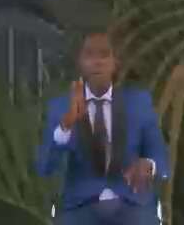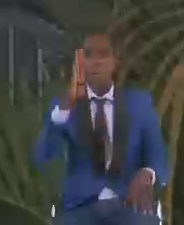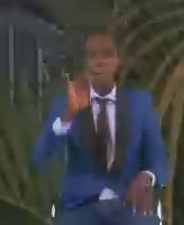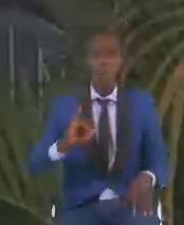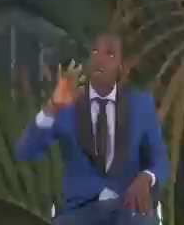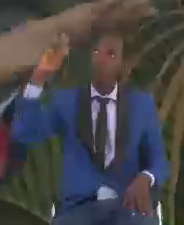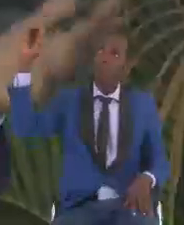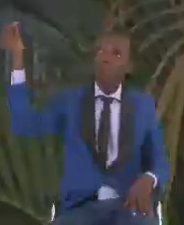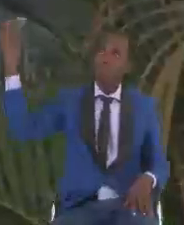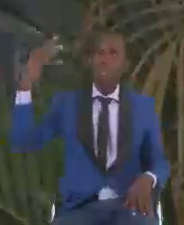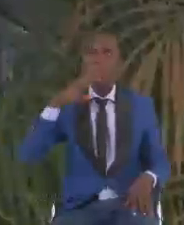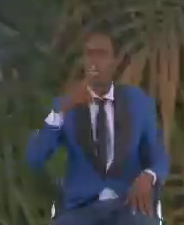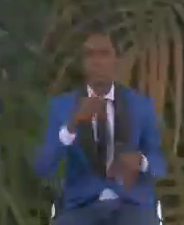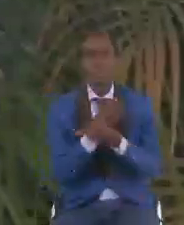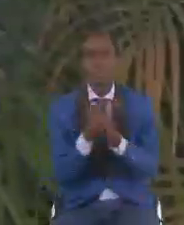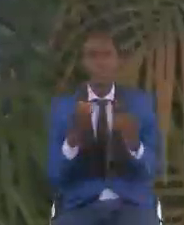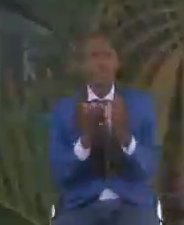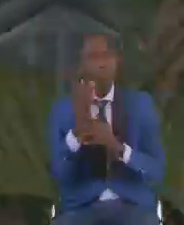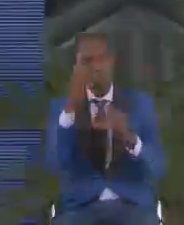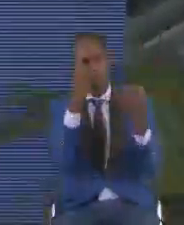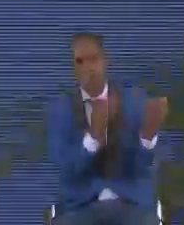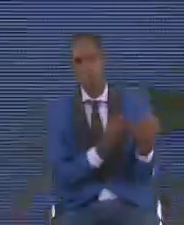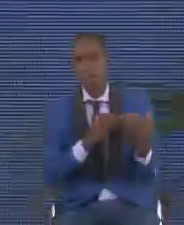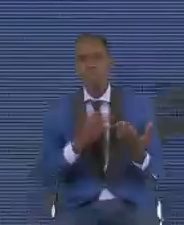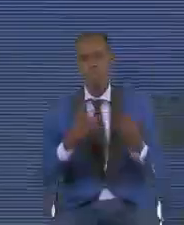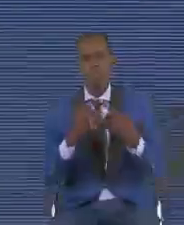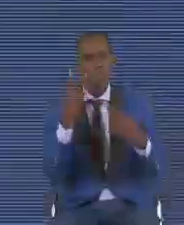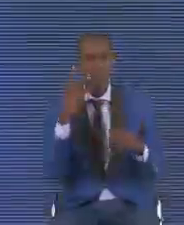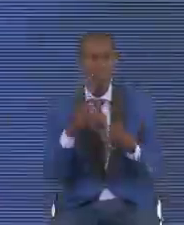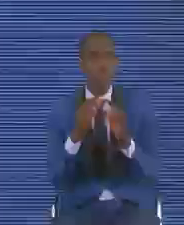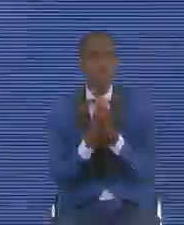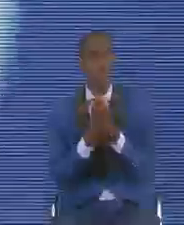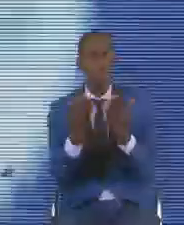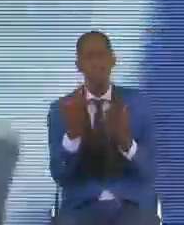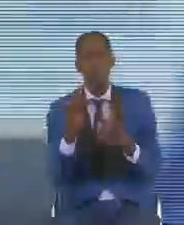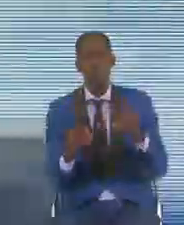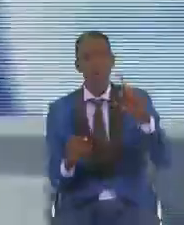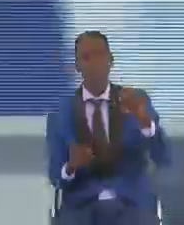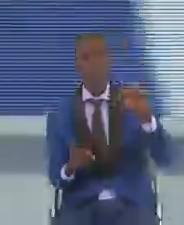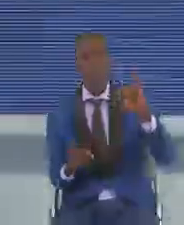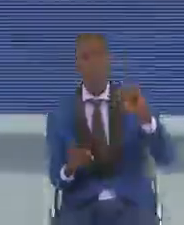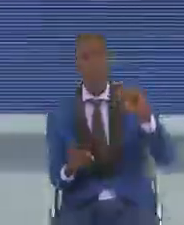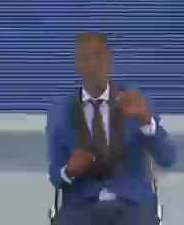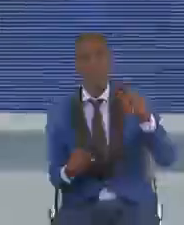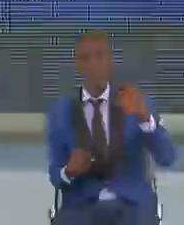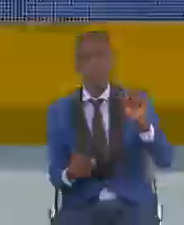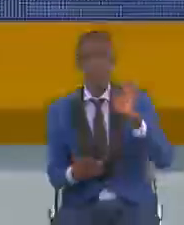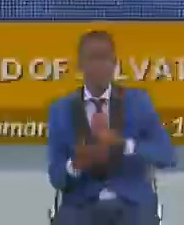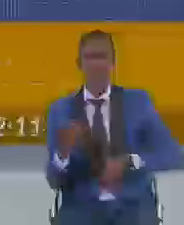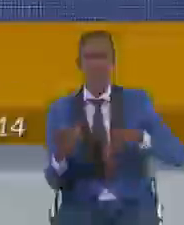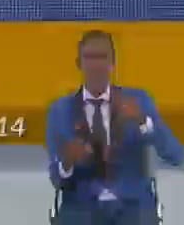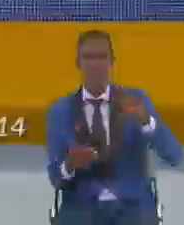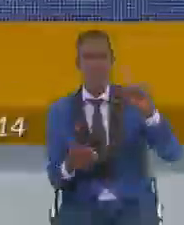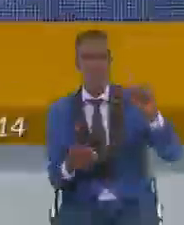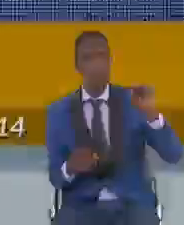saved through faith. I want you to look at Titus chapter 2 and in verse 11.